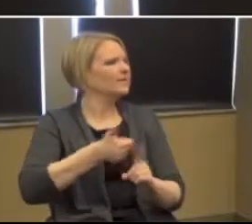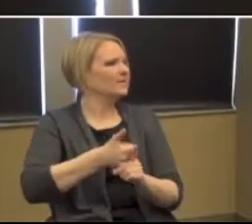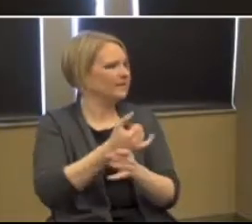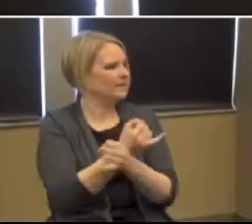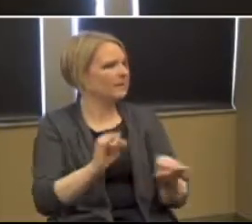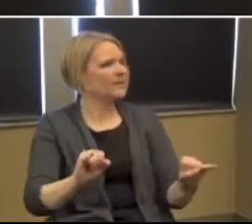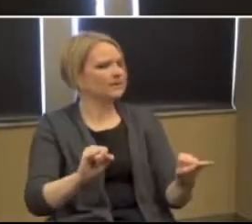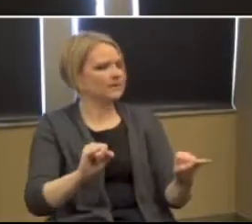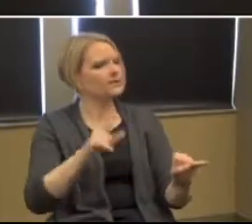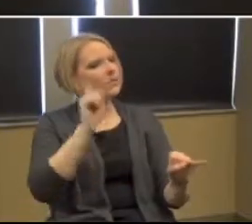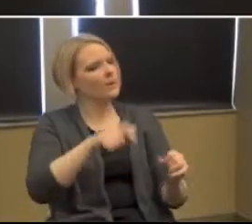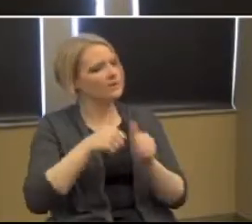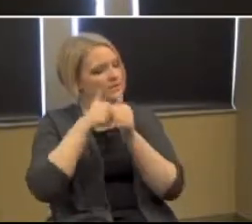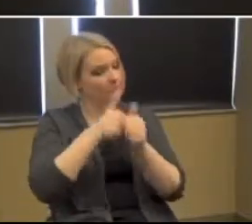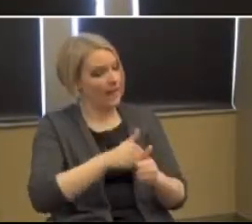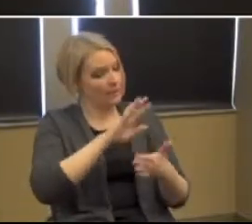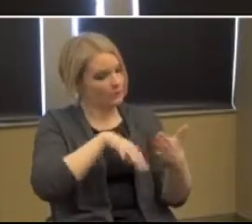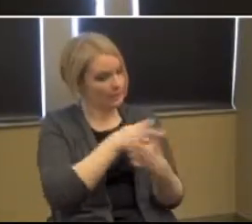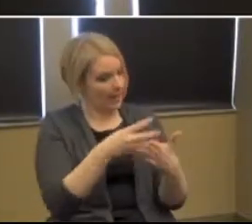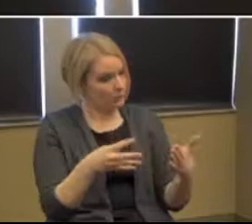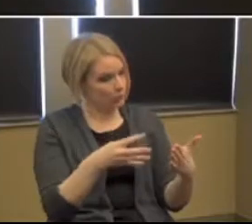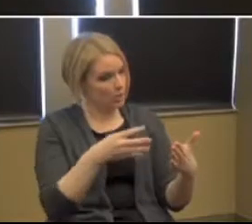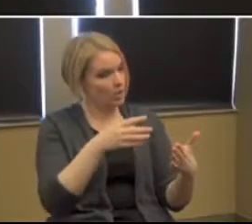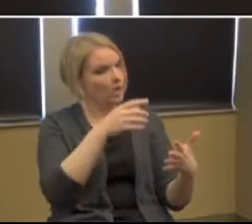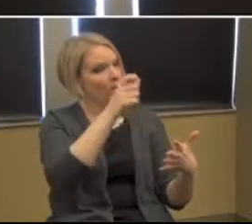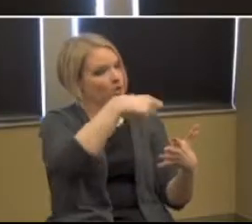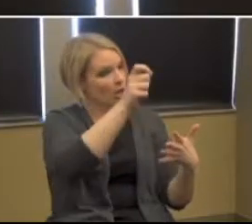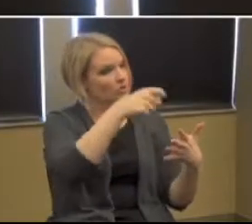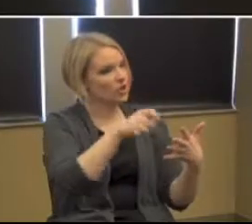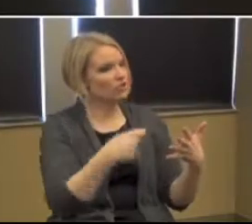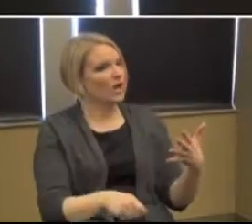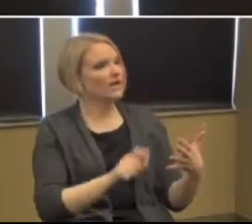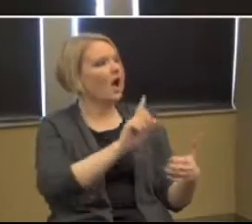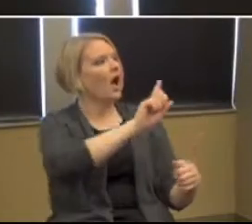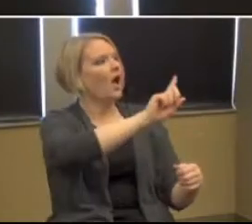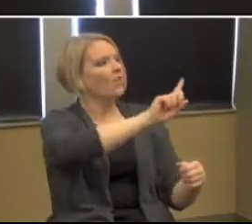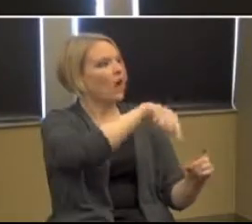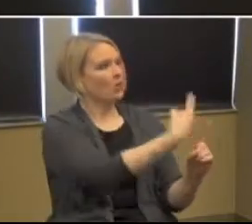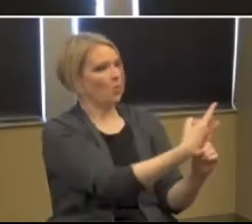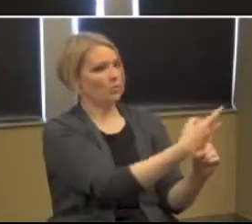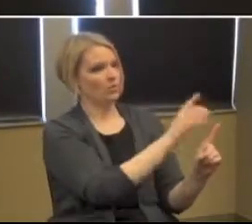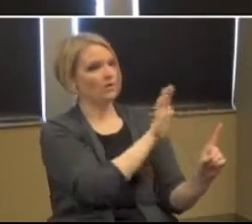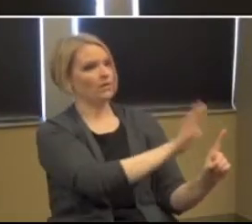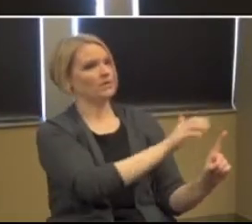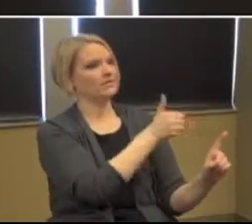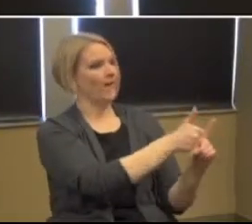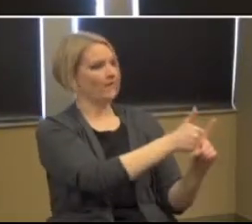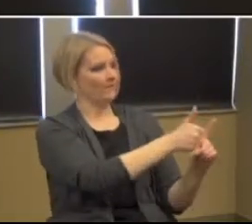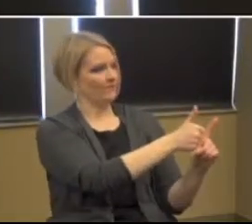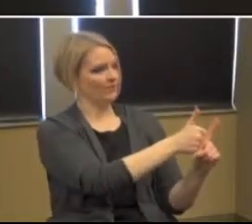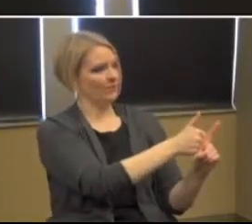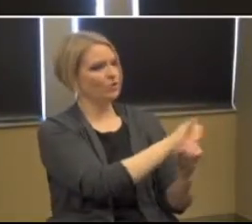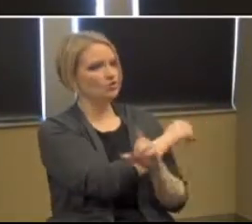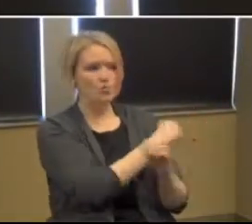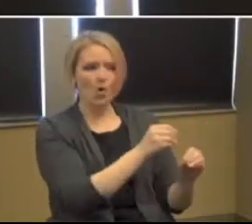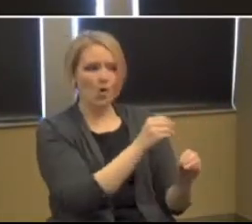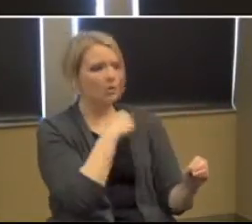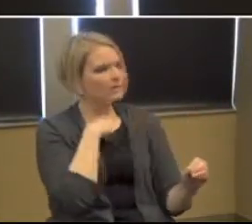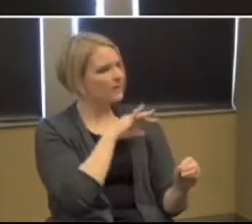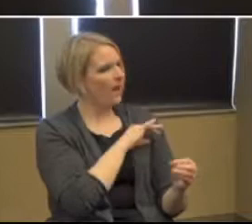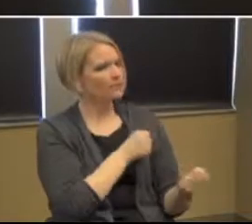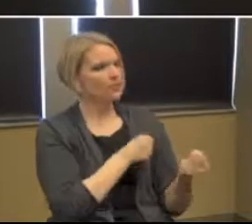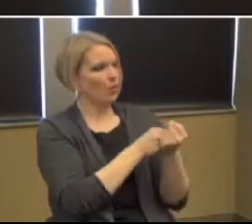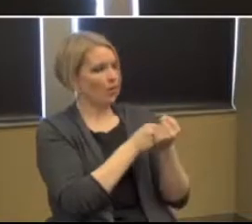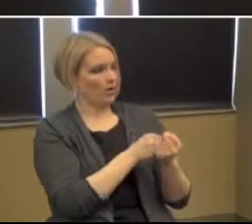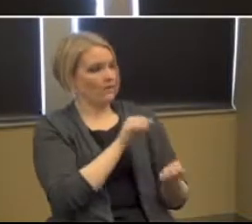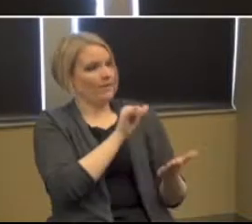So following a schedule and completing things independently without any staff support. And so that's truly our goal, because then